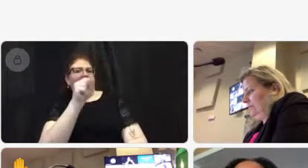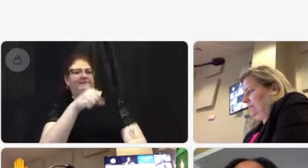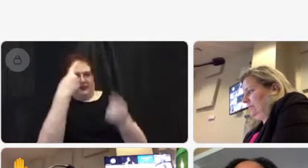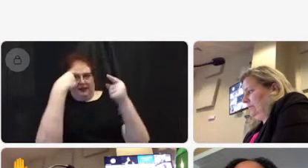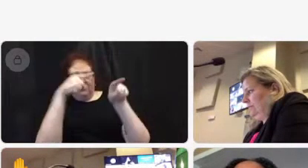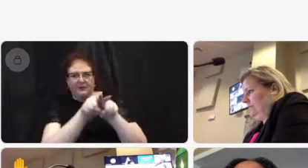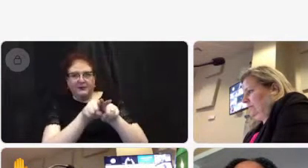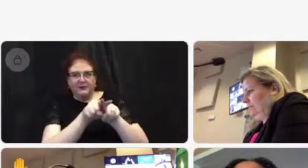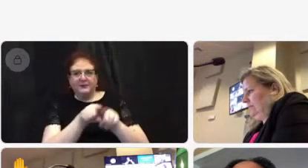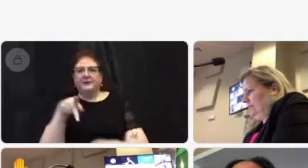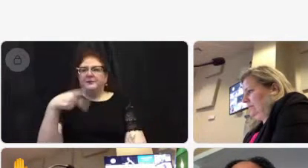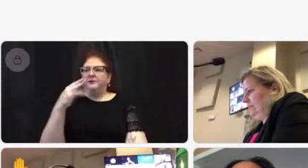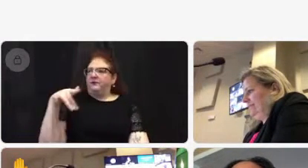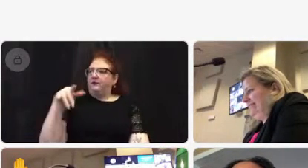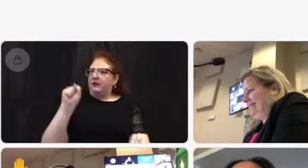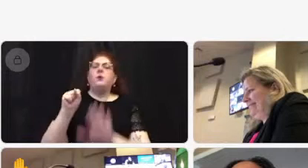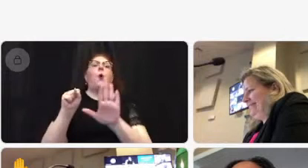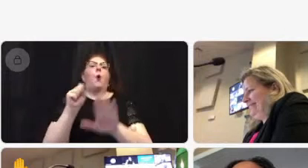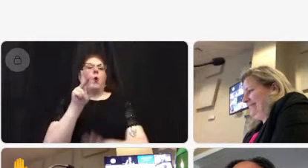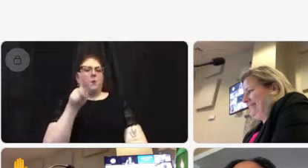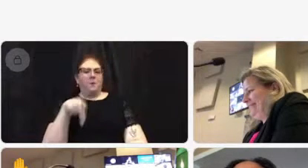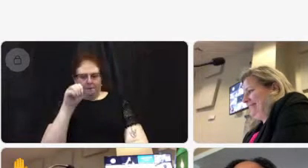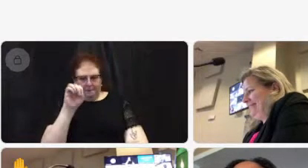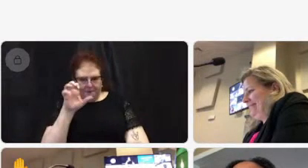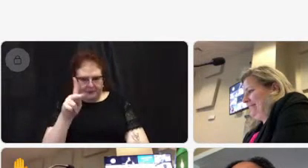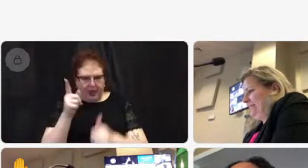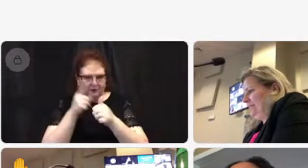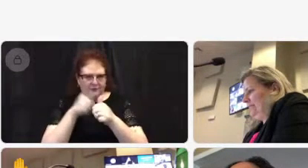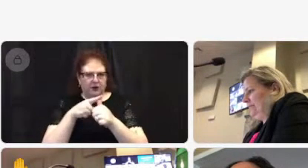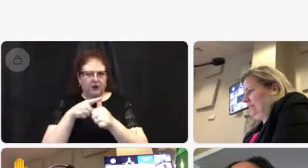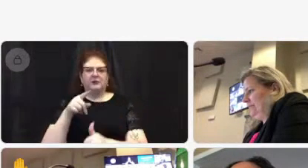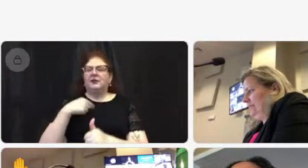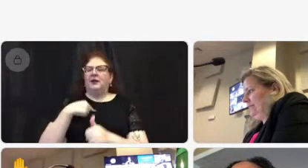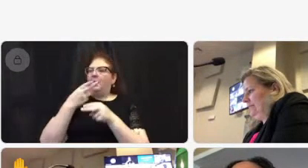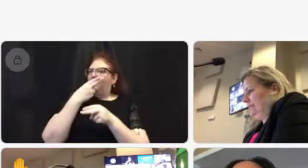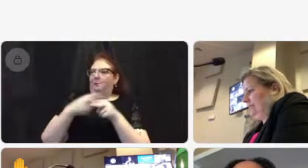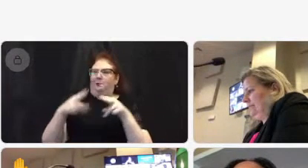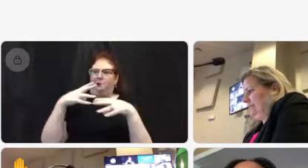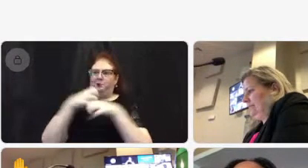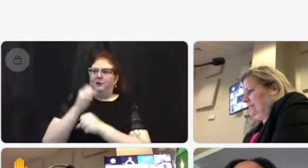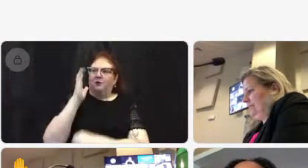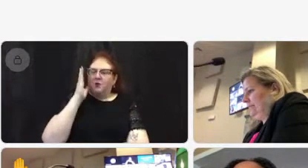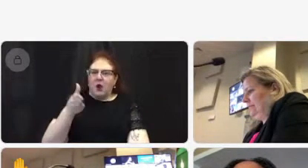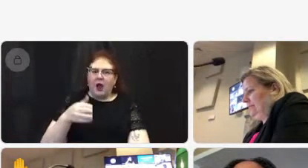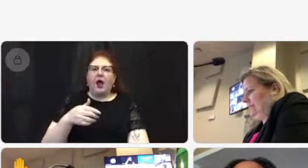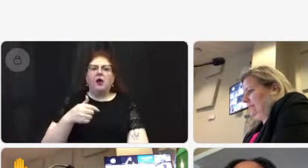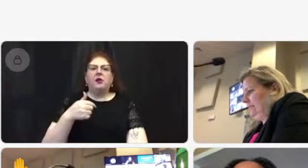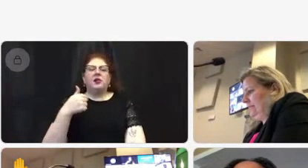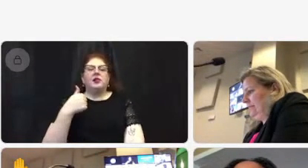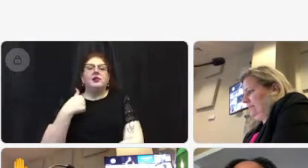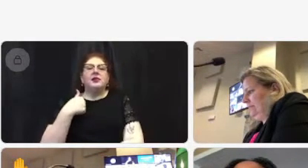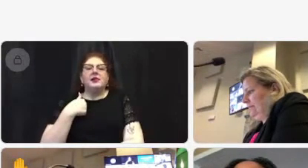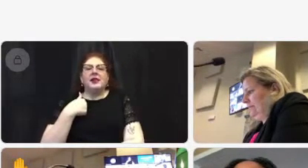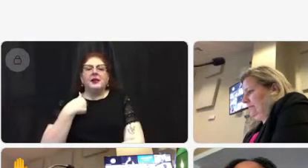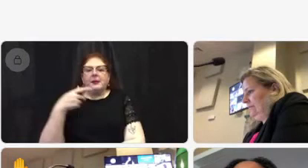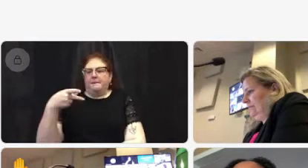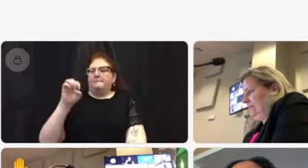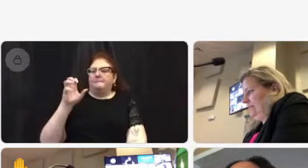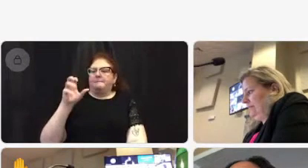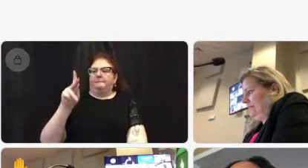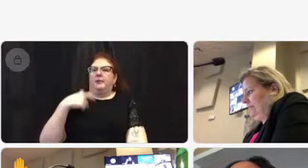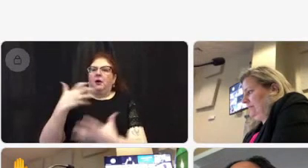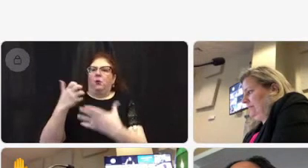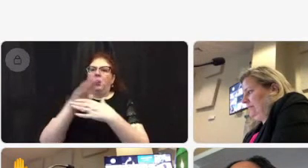did yours go back up? Director Peck? Yeah. Sorry, then. And I'll be very brief. I wanted to share this from